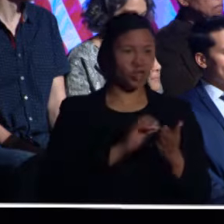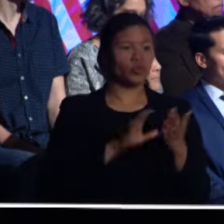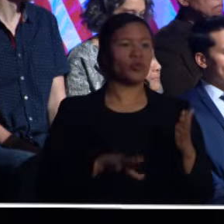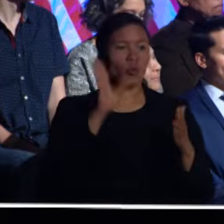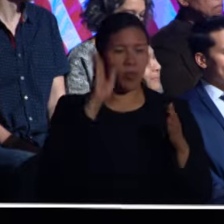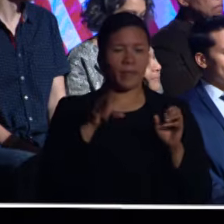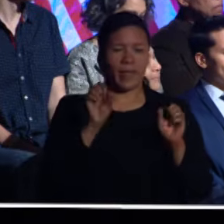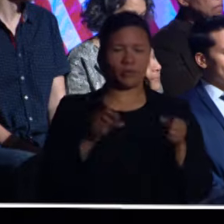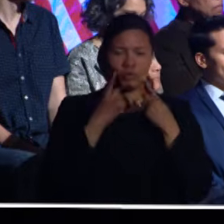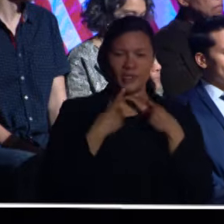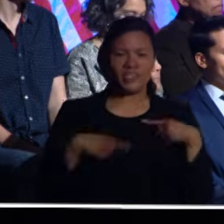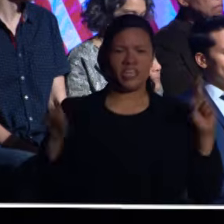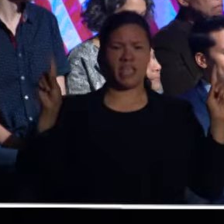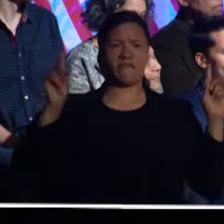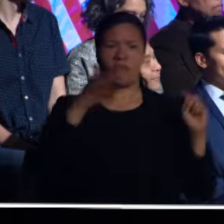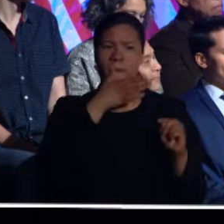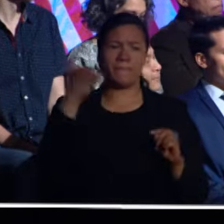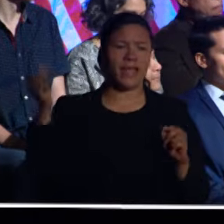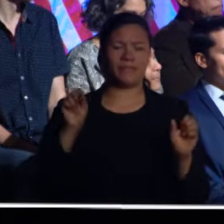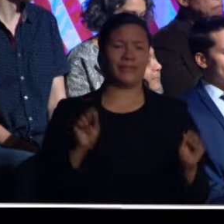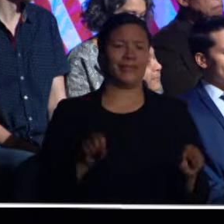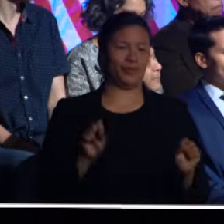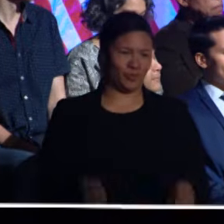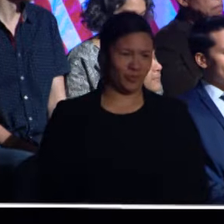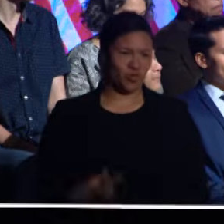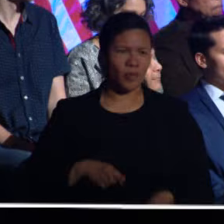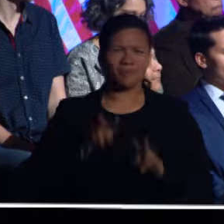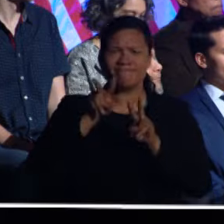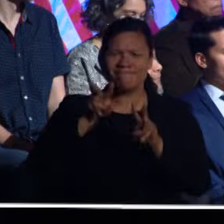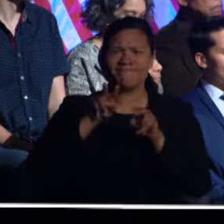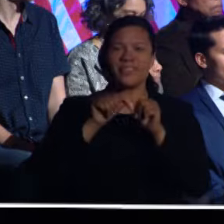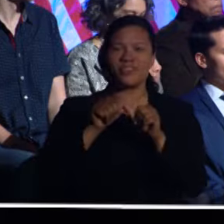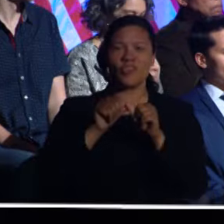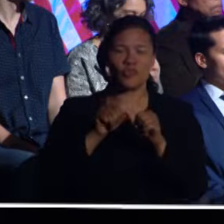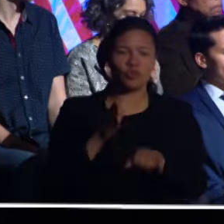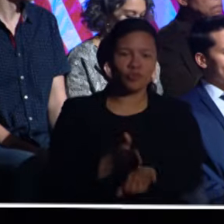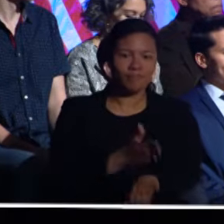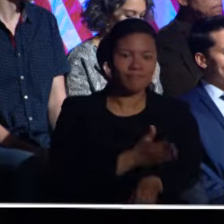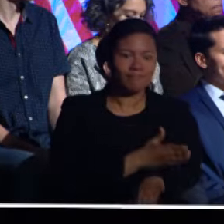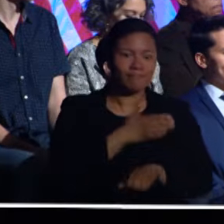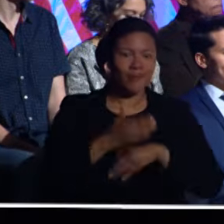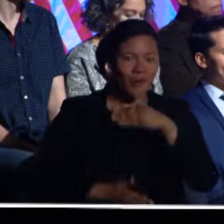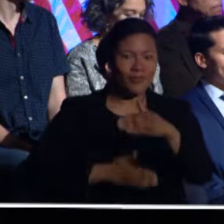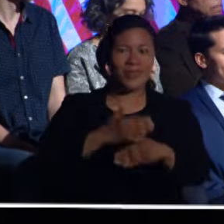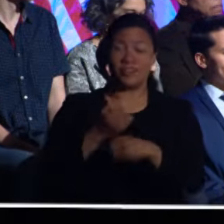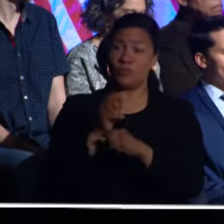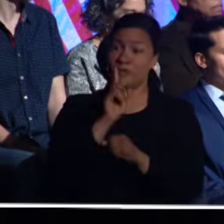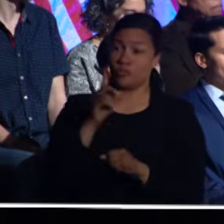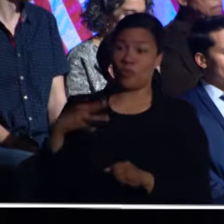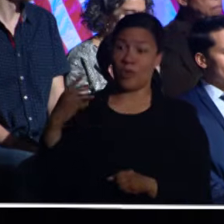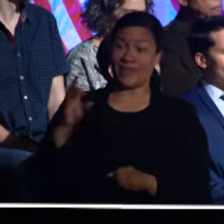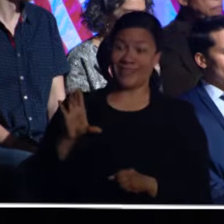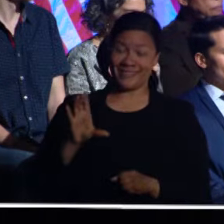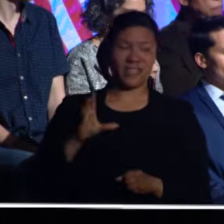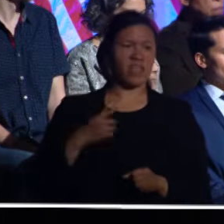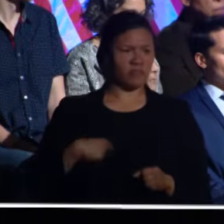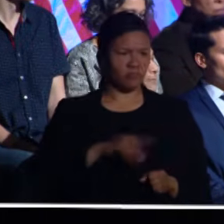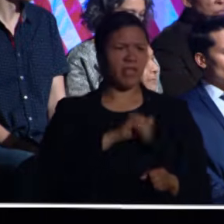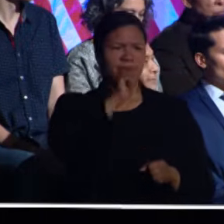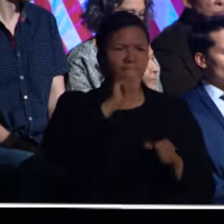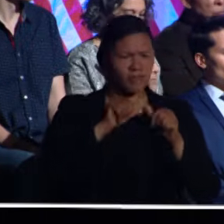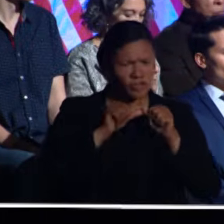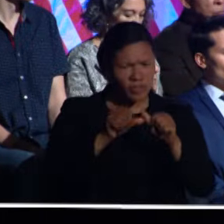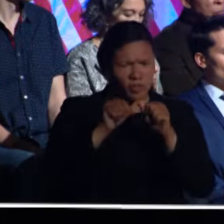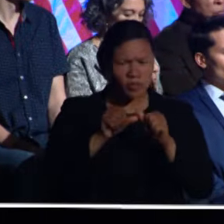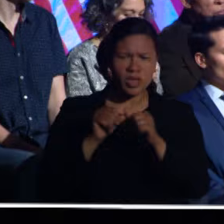potential. We look forward to continued progress as we work together to ensure that the district has a resilient,